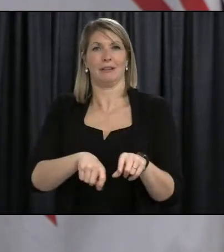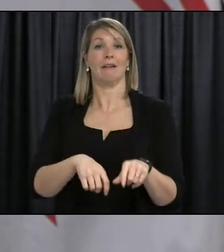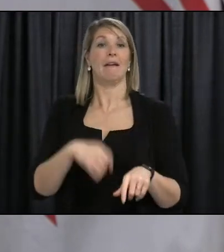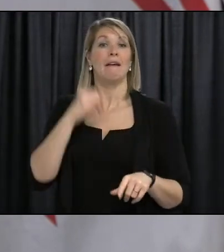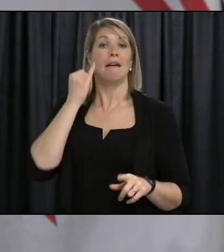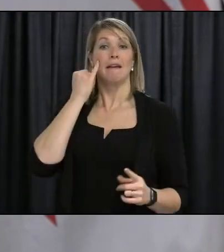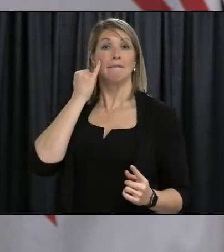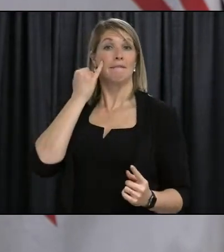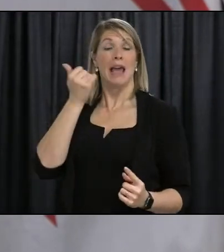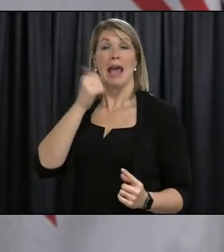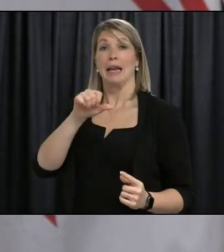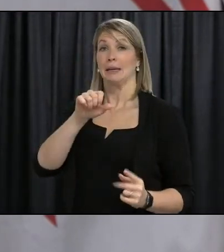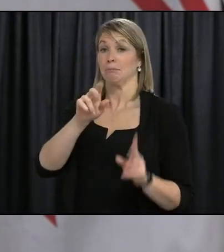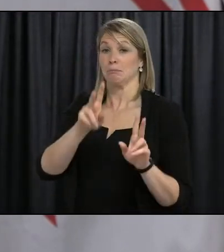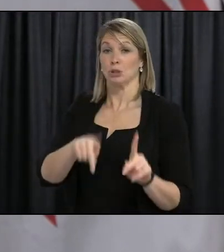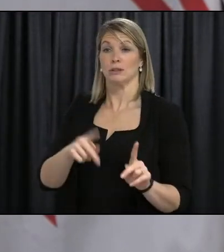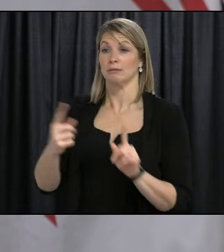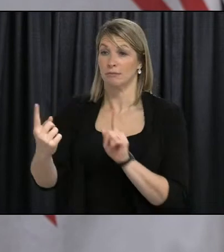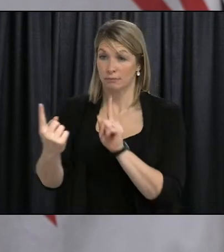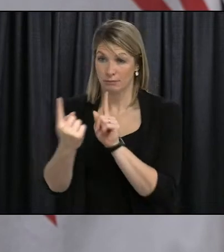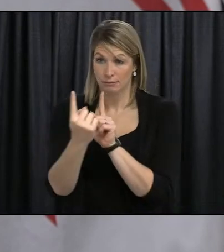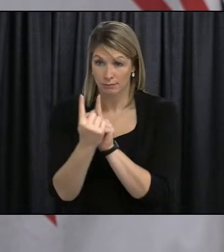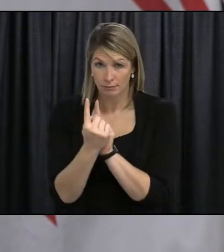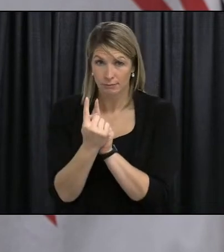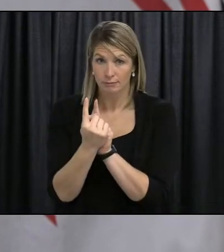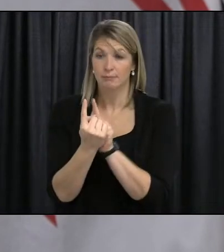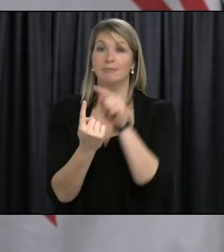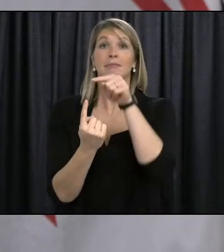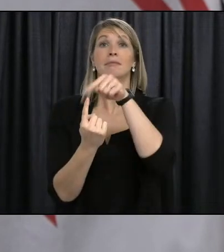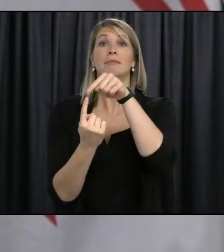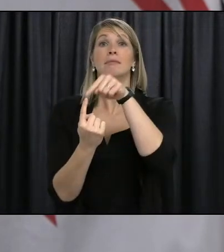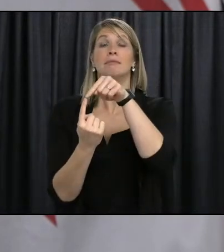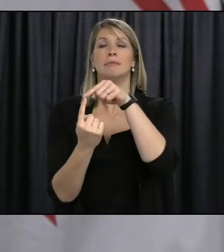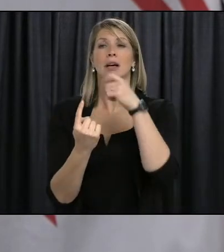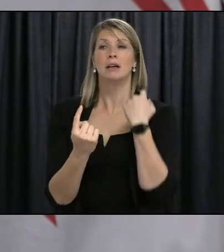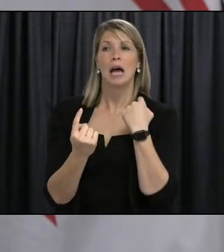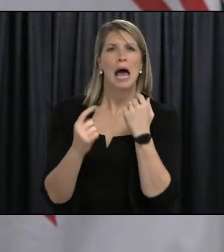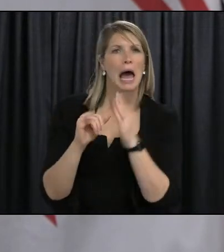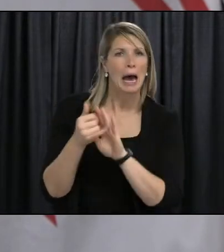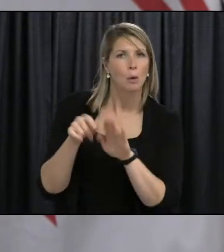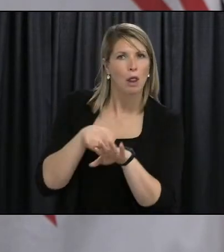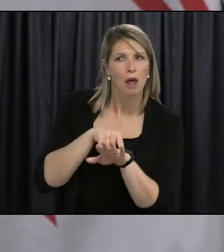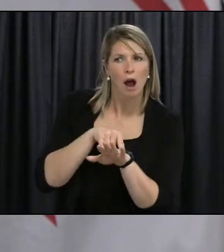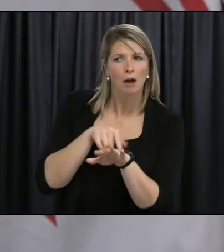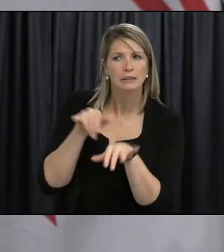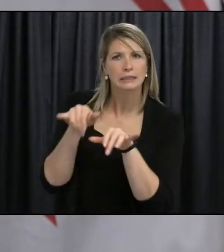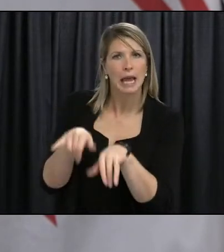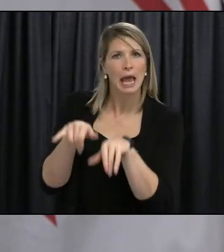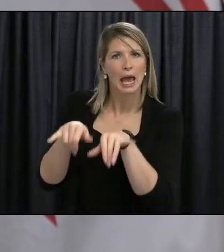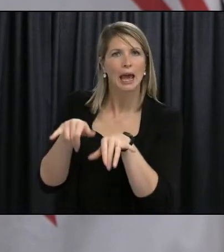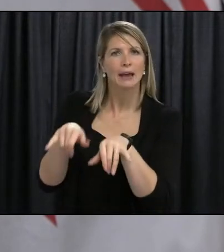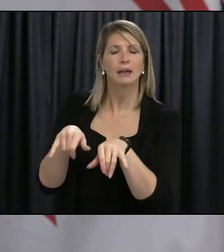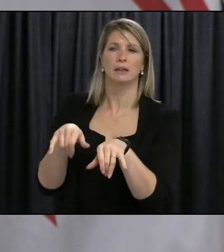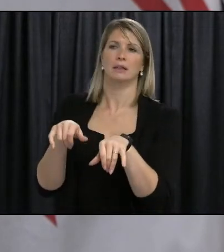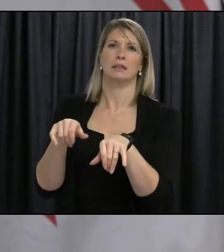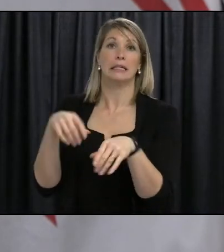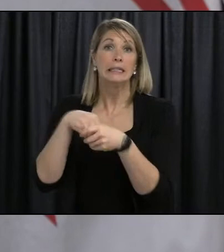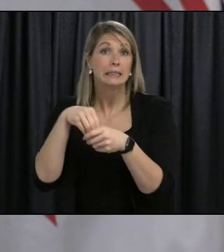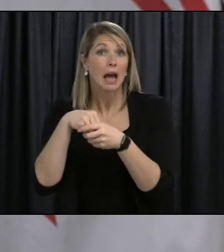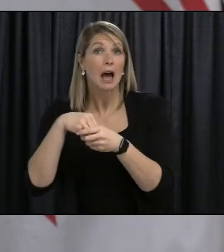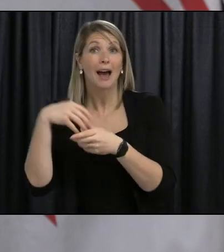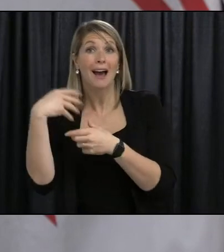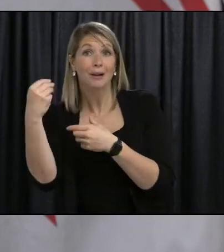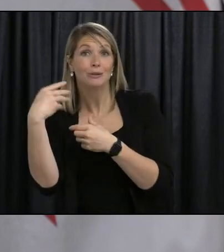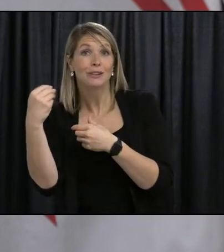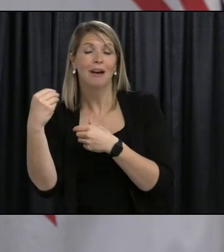being a close contact, so they would have fairly consistent exposure to the person, such as in a class or where you